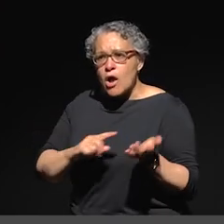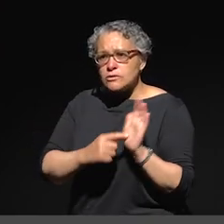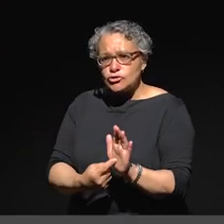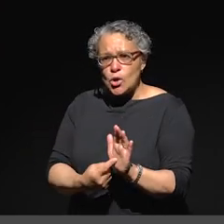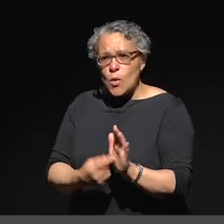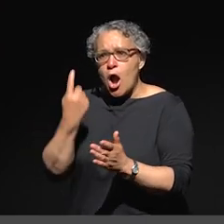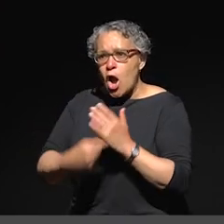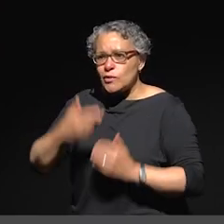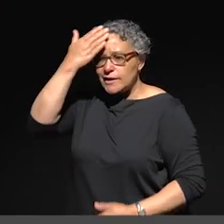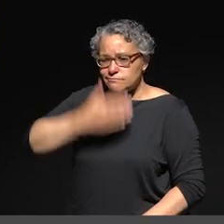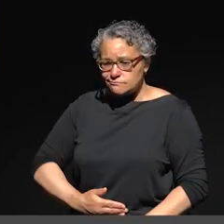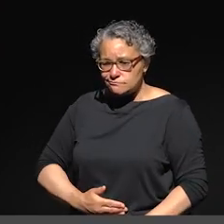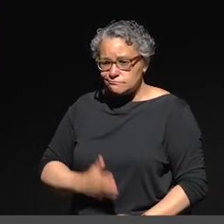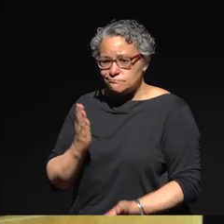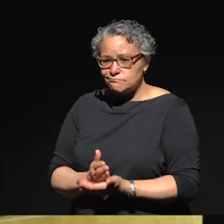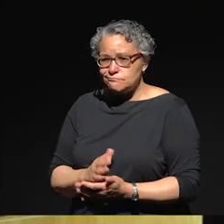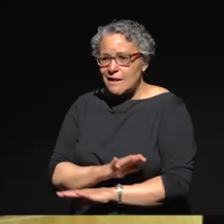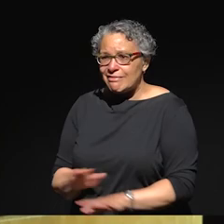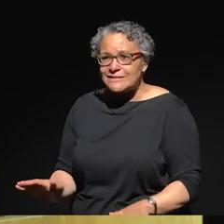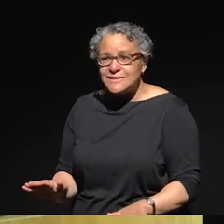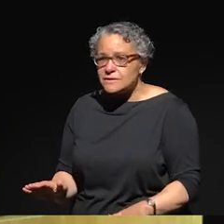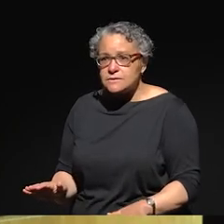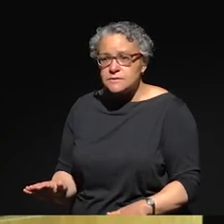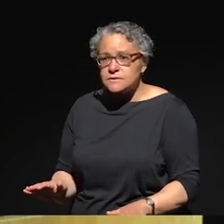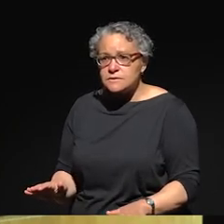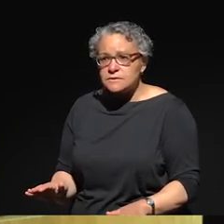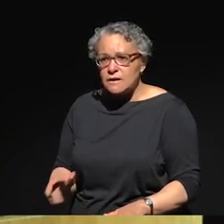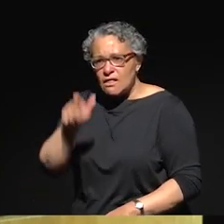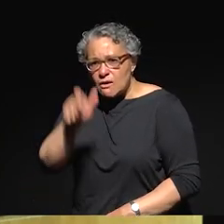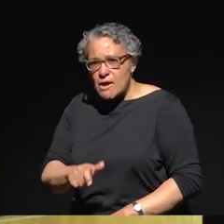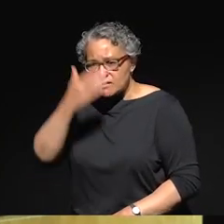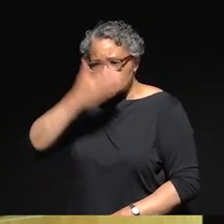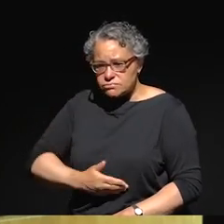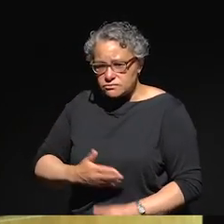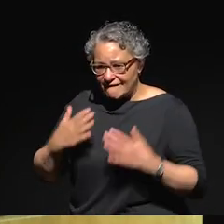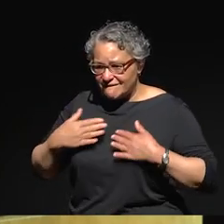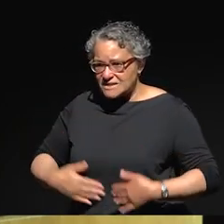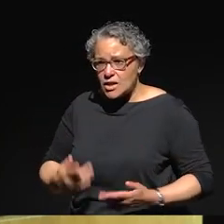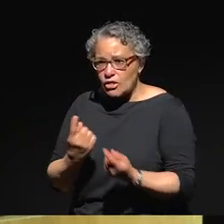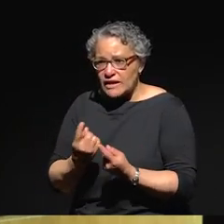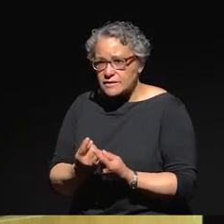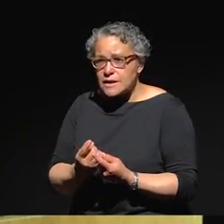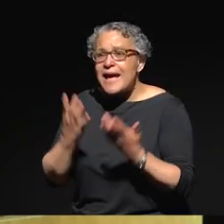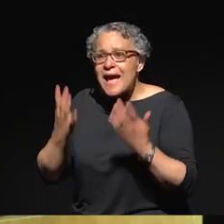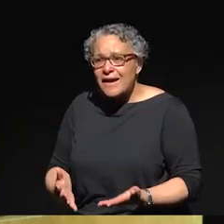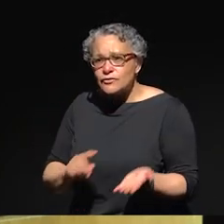the external reality of the figure or of the sitter, the physical presence. You have to